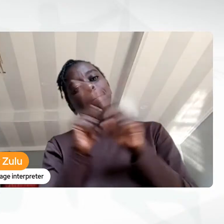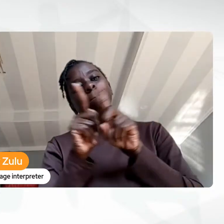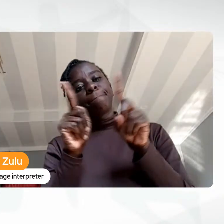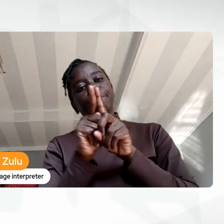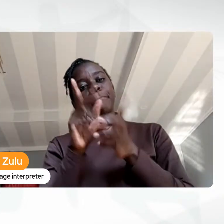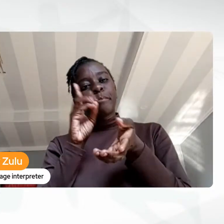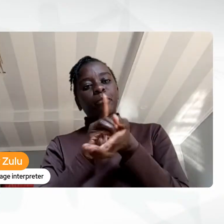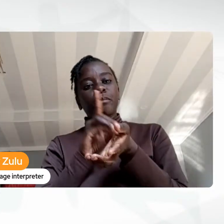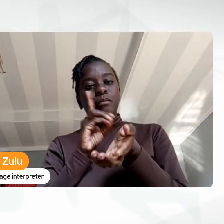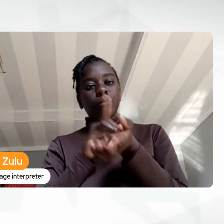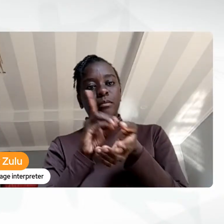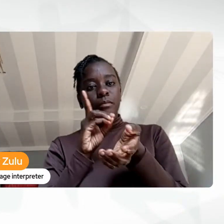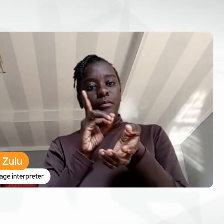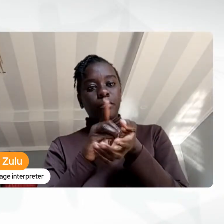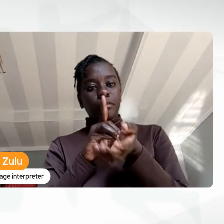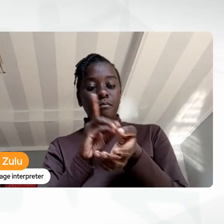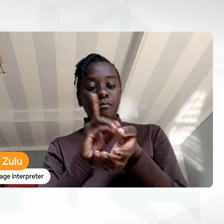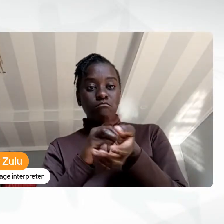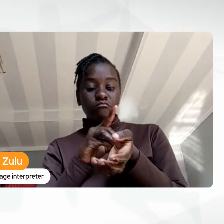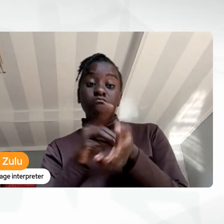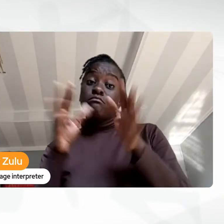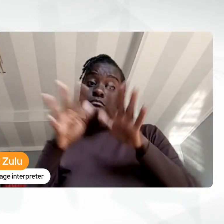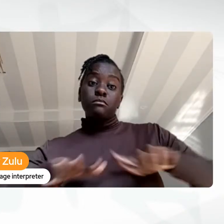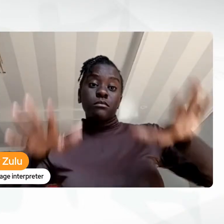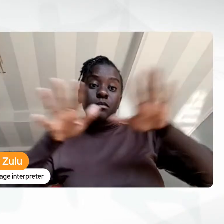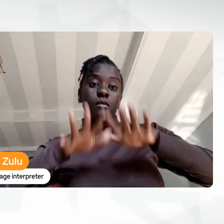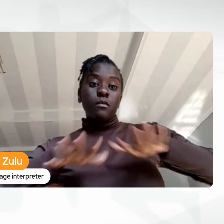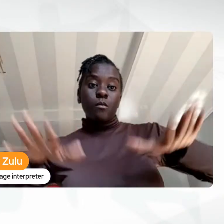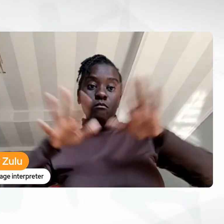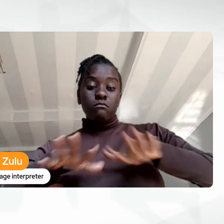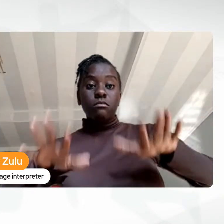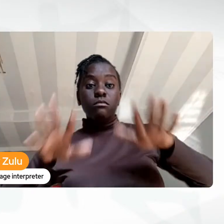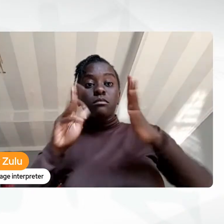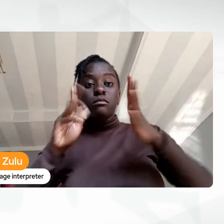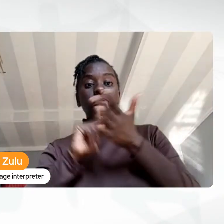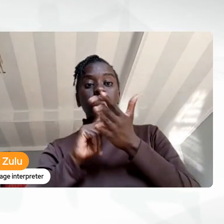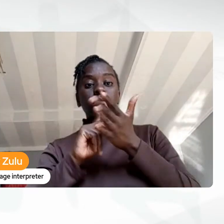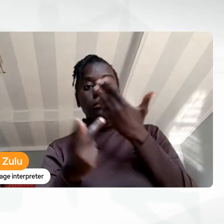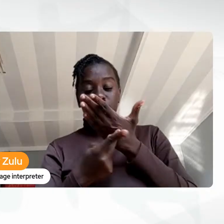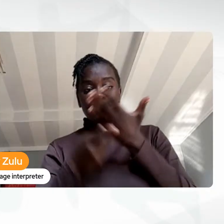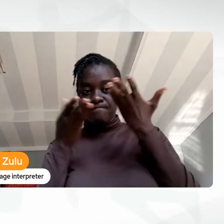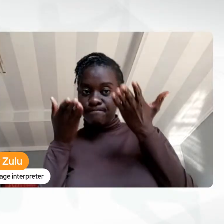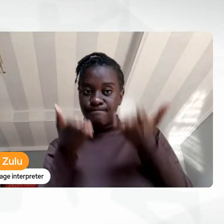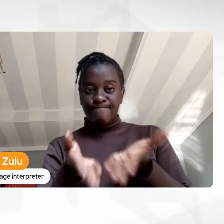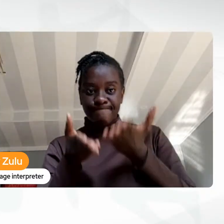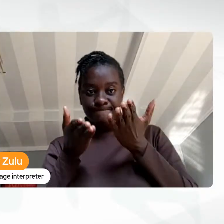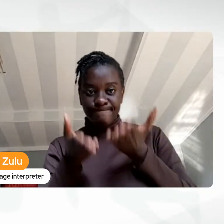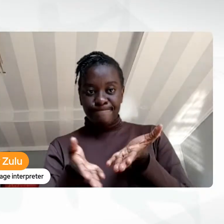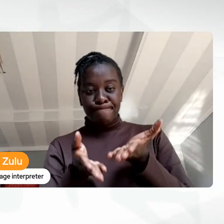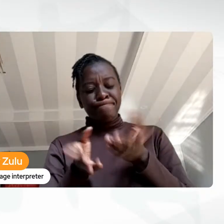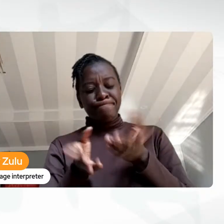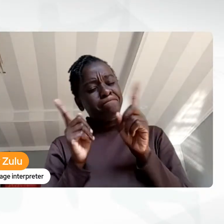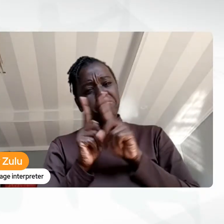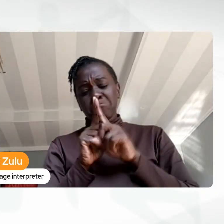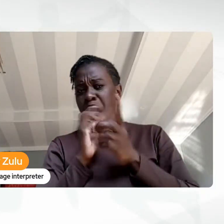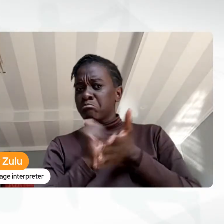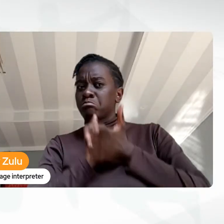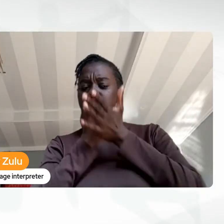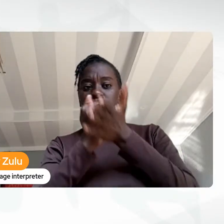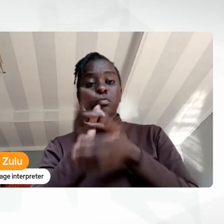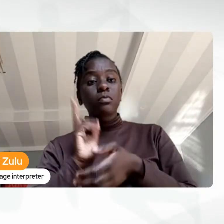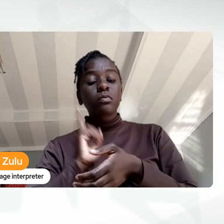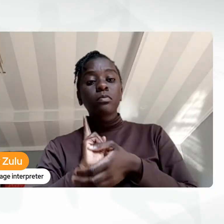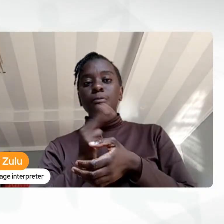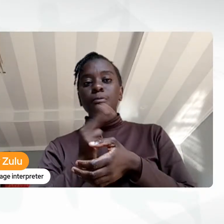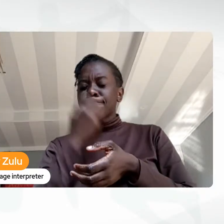for being part of this show and just helping us understand the difference between an STI and a